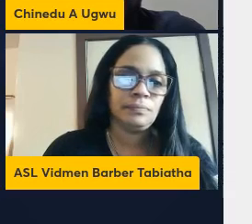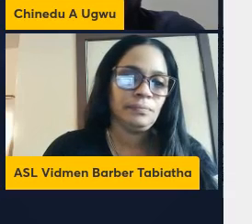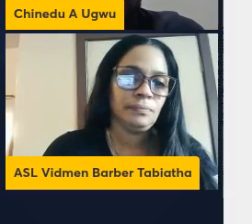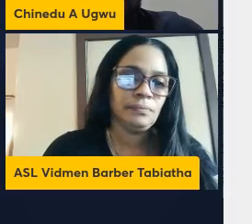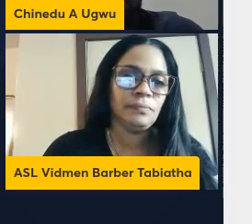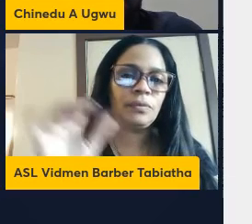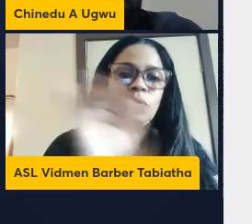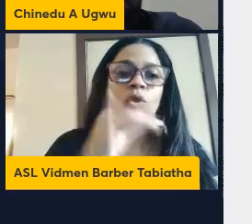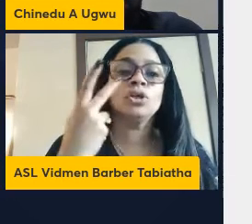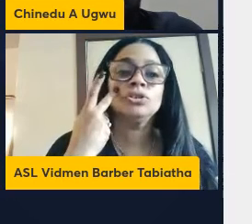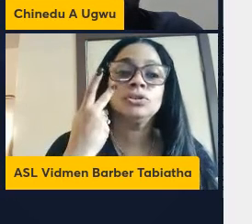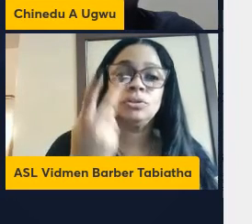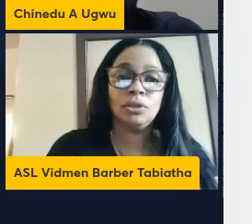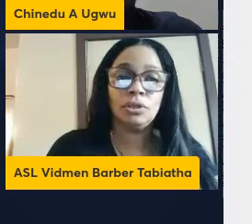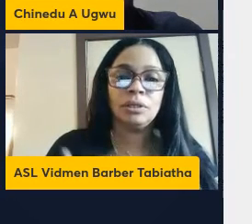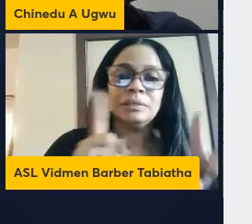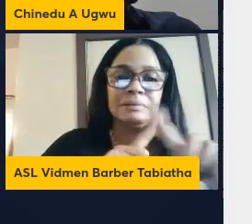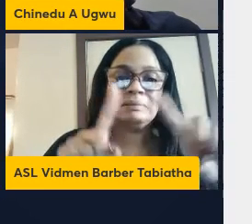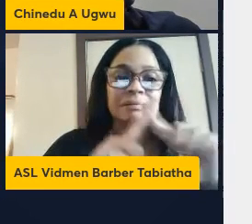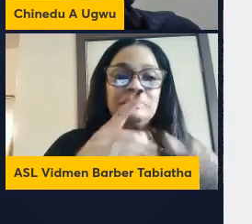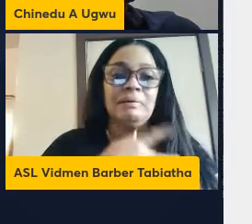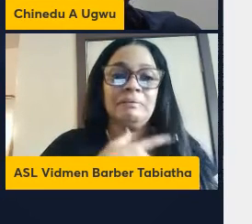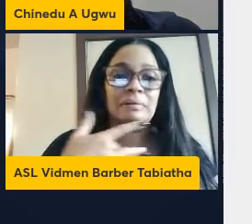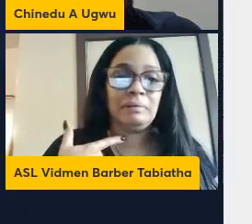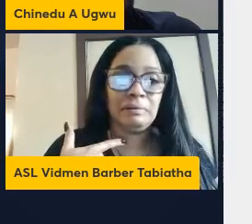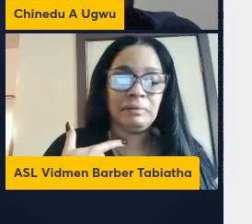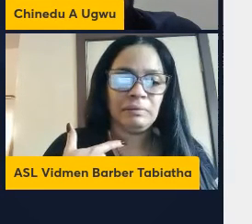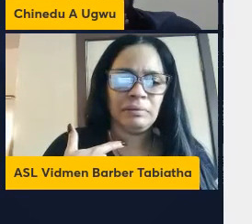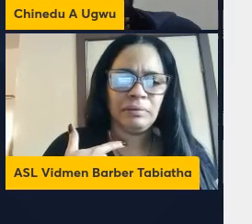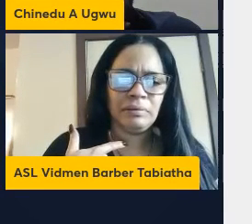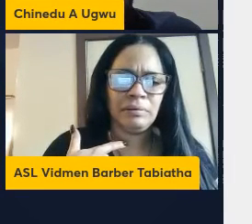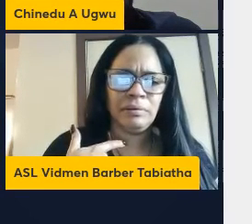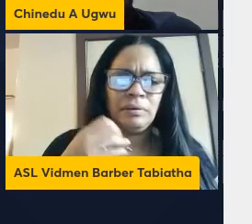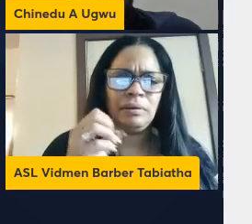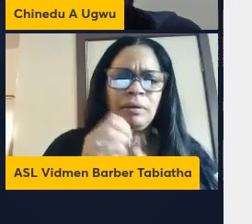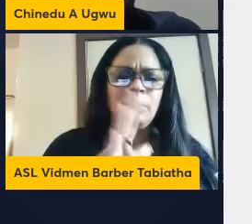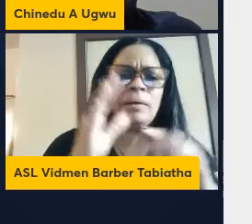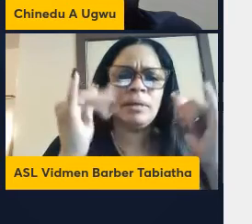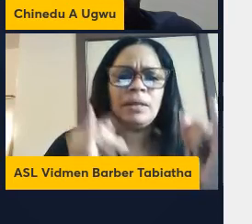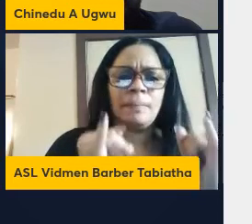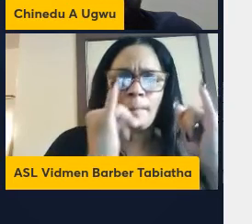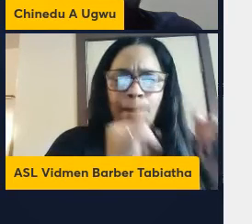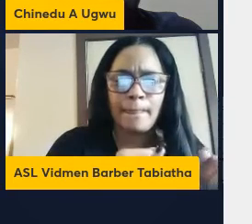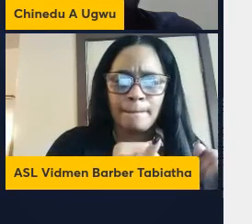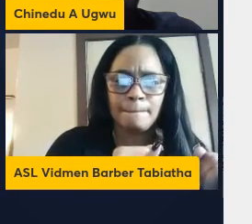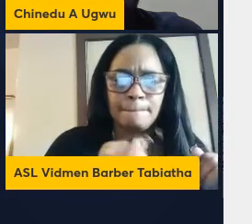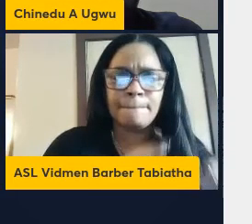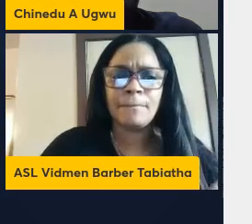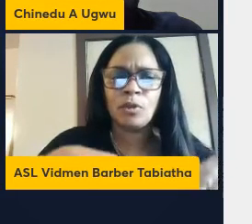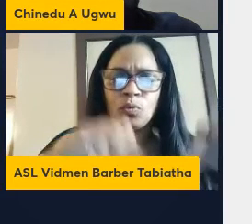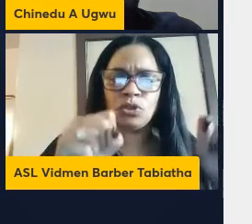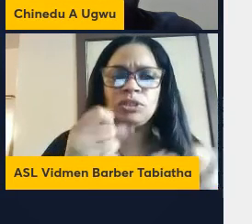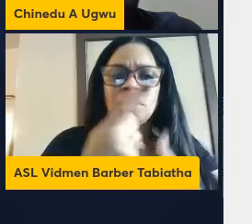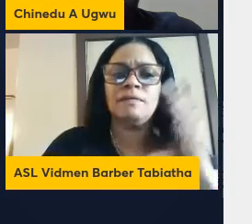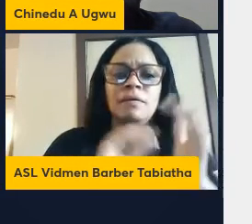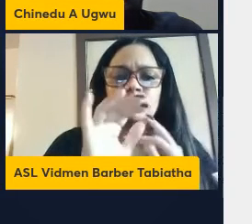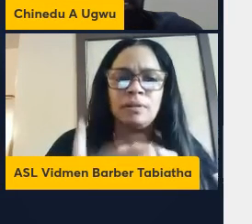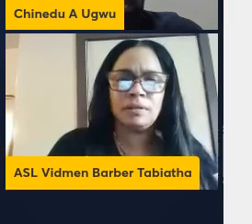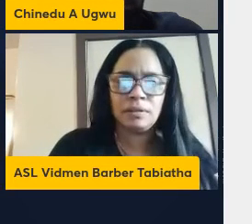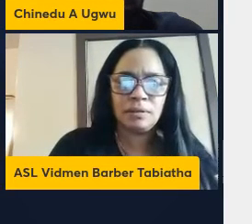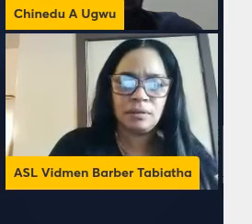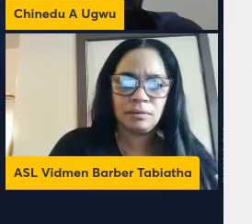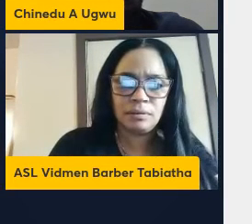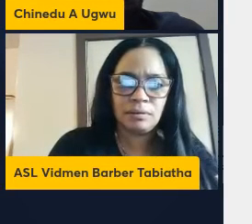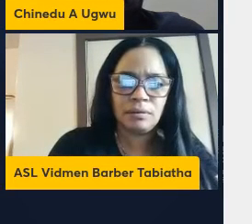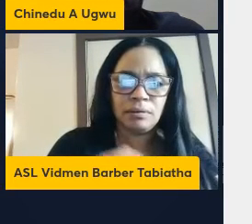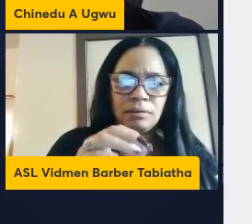We've also looked at the different serial from vaccinated individuals, and the taken from this is that those that had